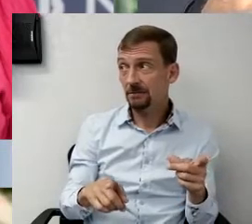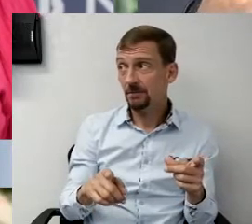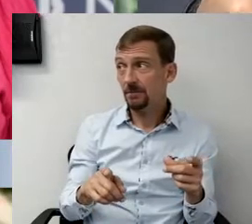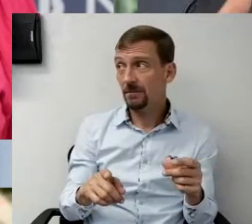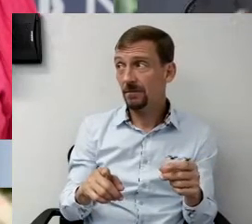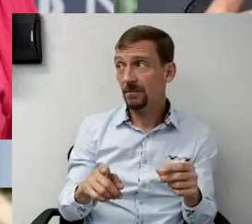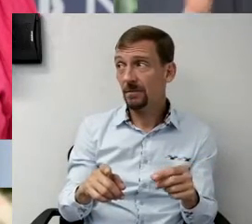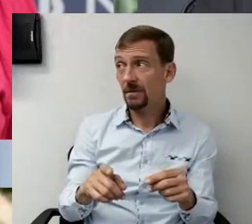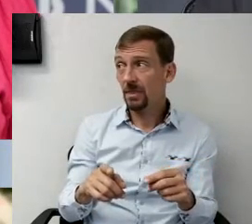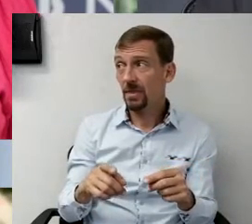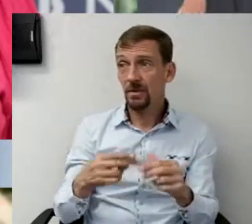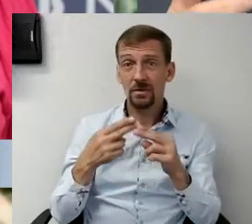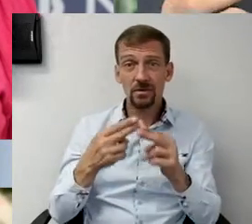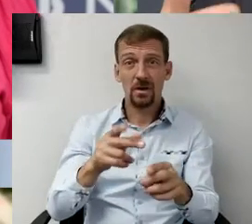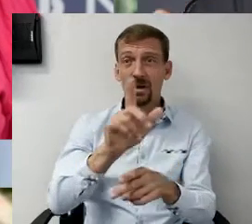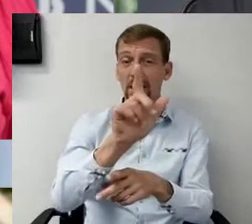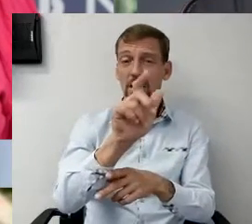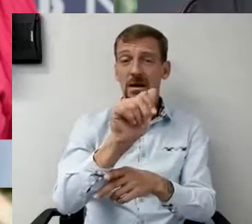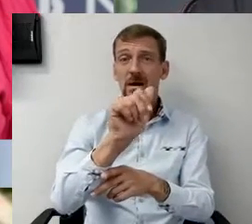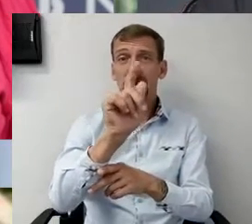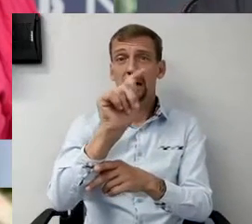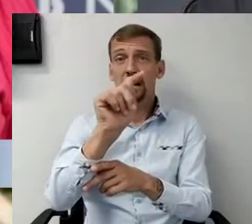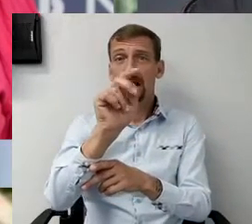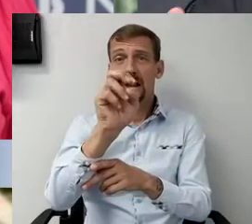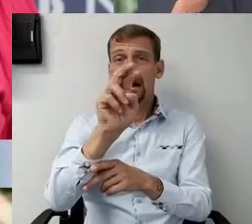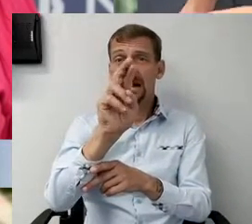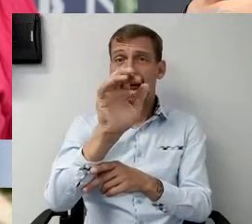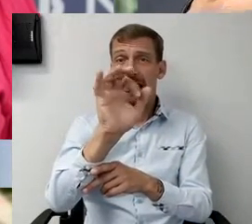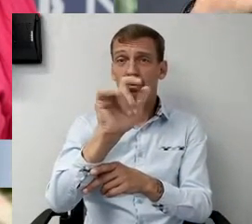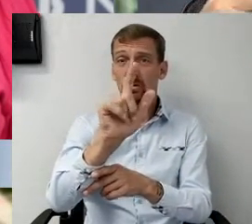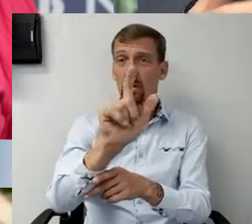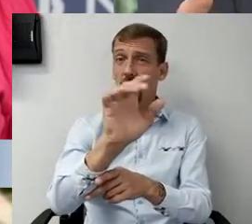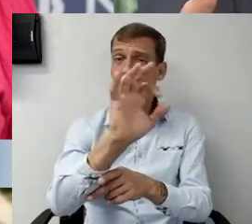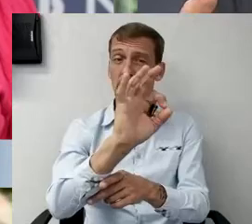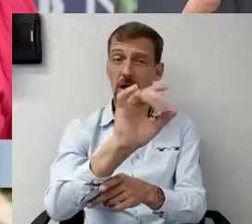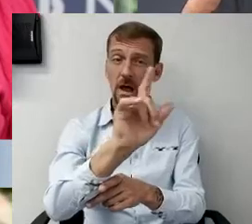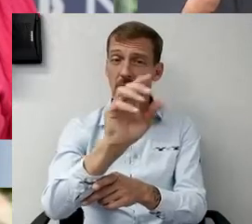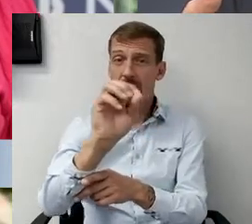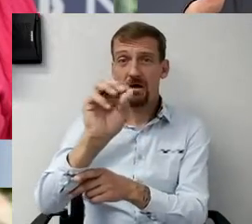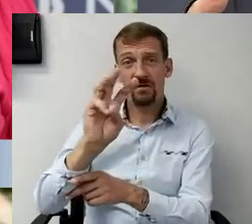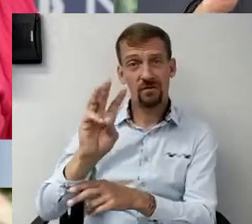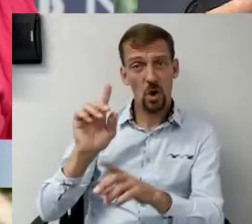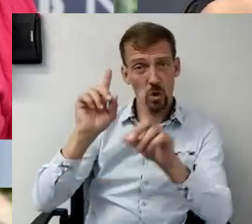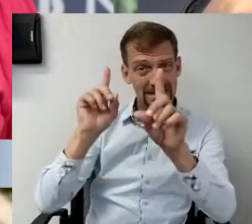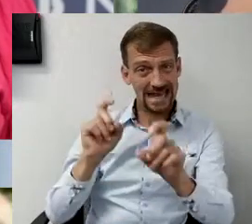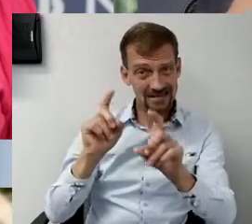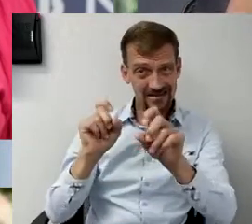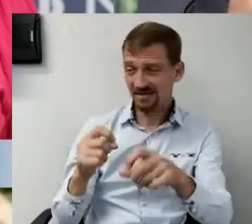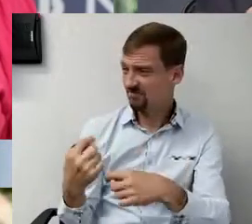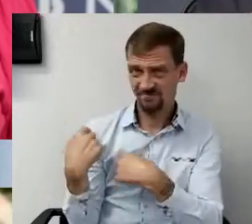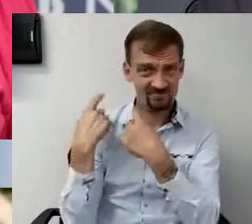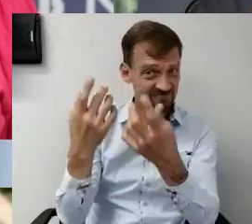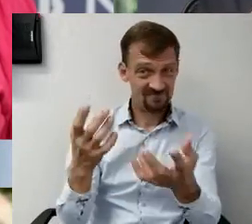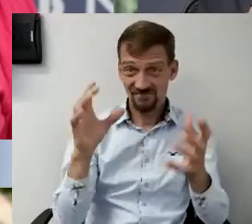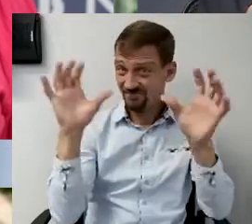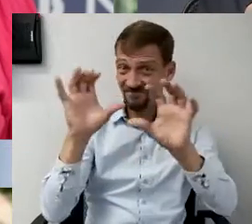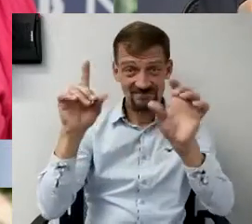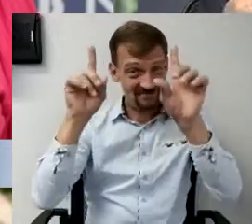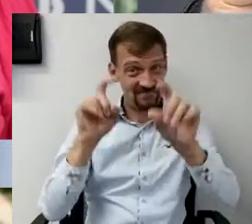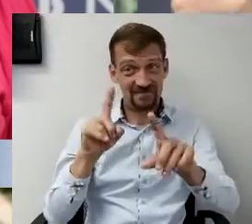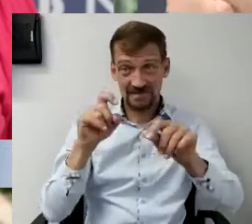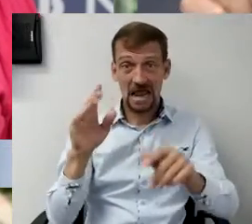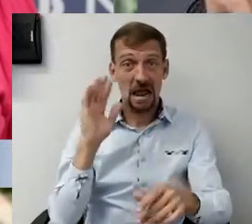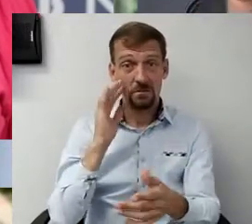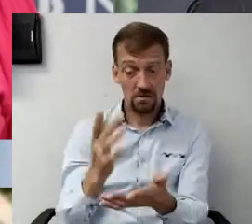it's called lateral flow testing, which has been around for a while. So they're going to collect